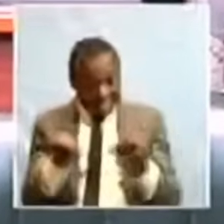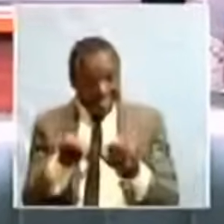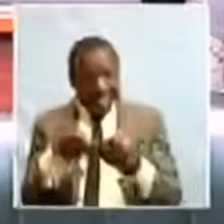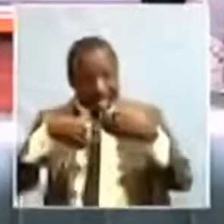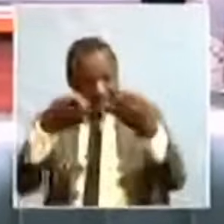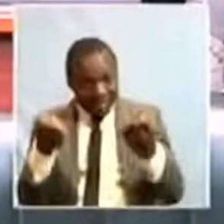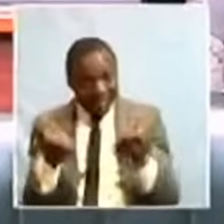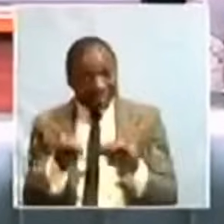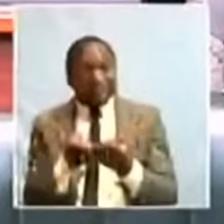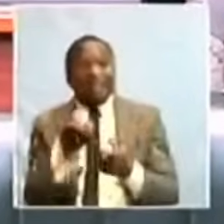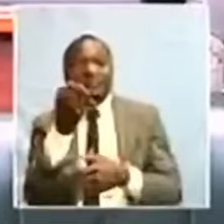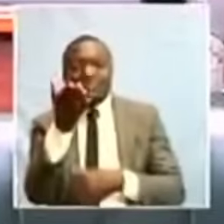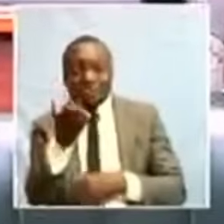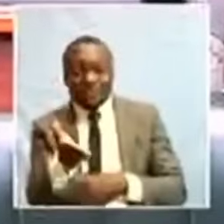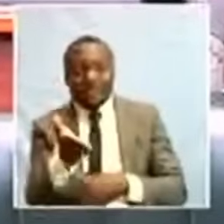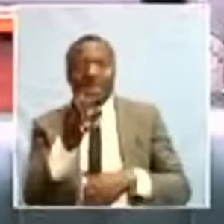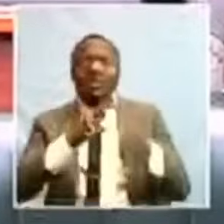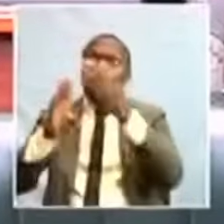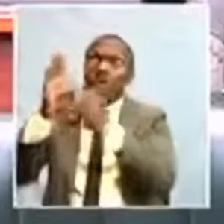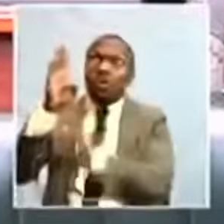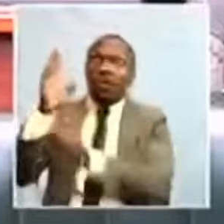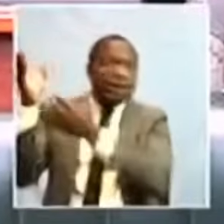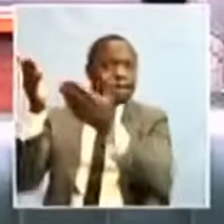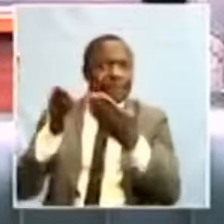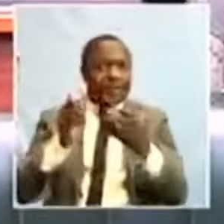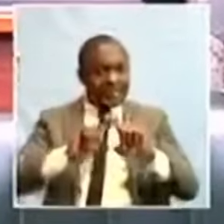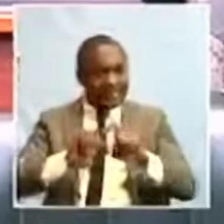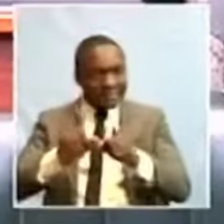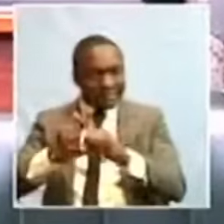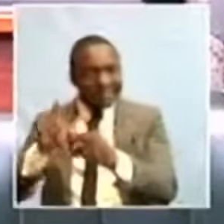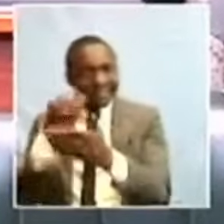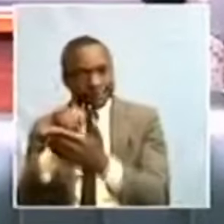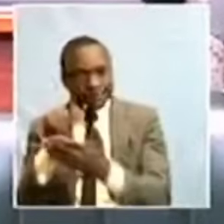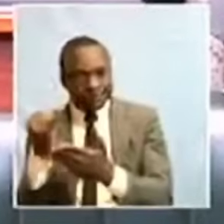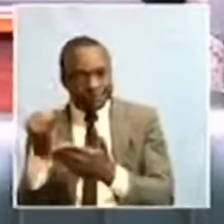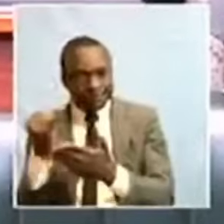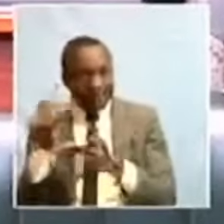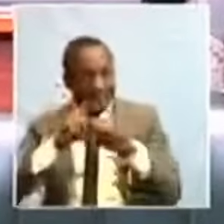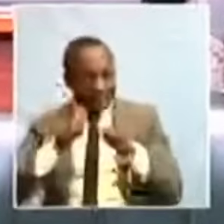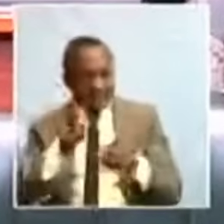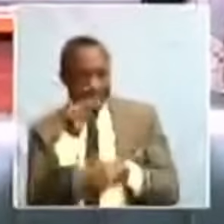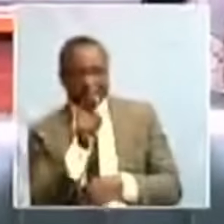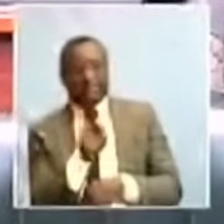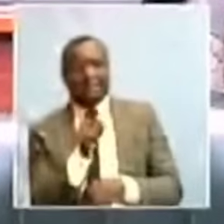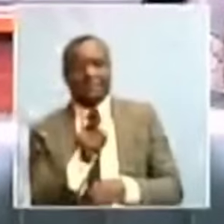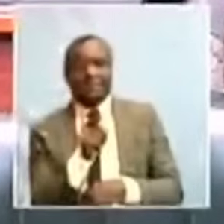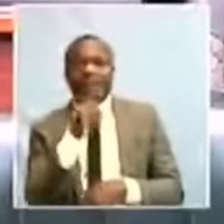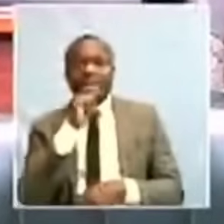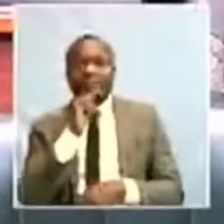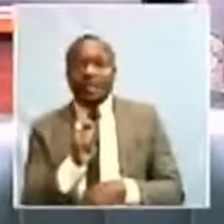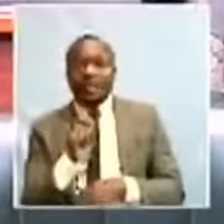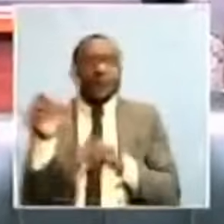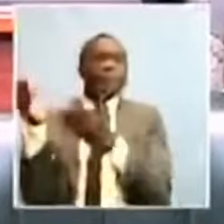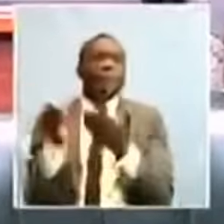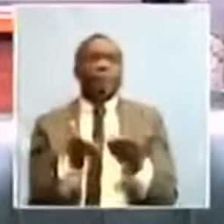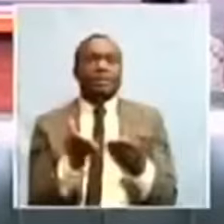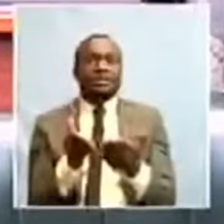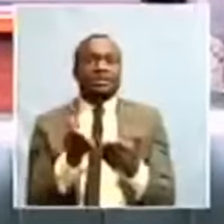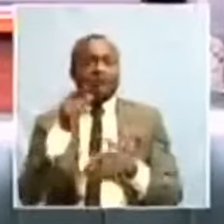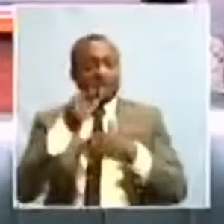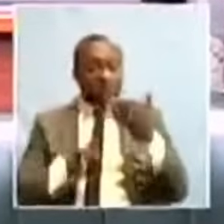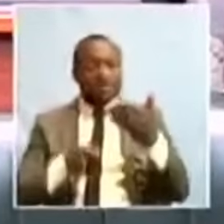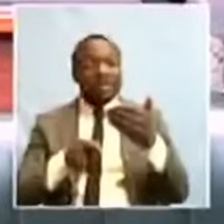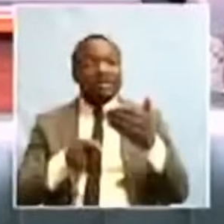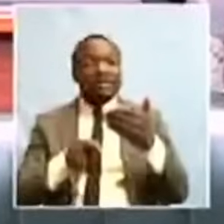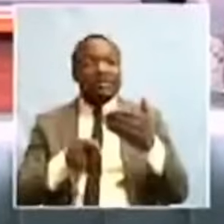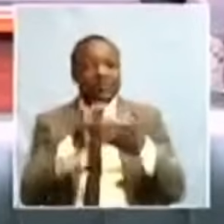environment evolves, as God brings different issues. But that which man brought, that is what we